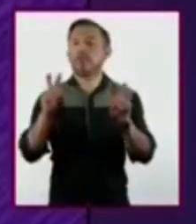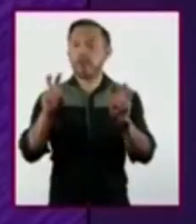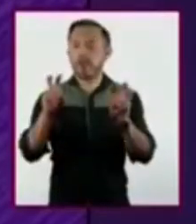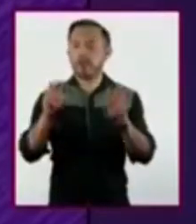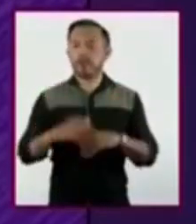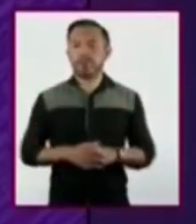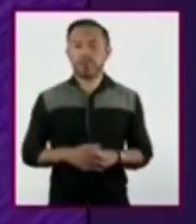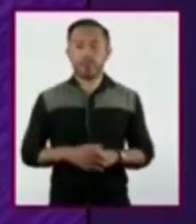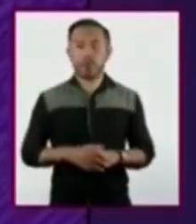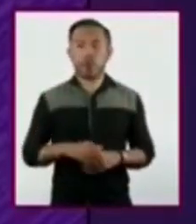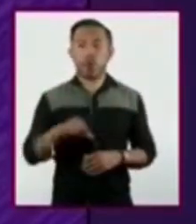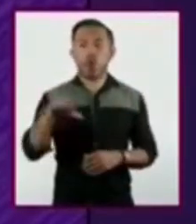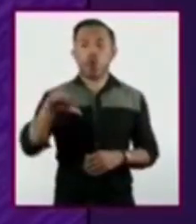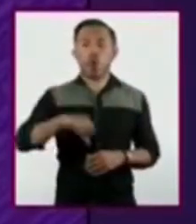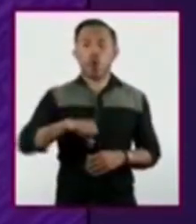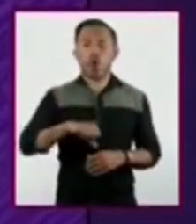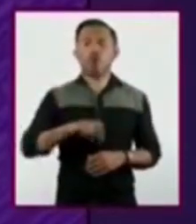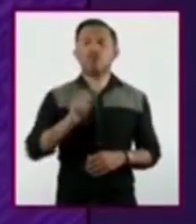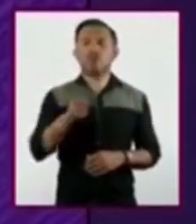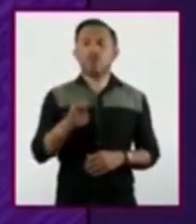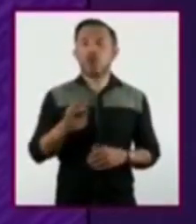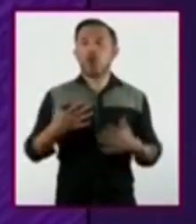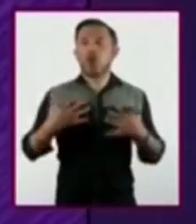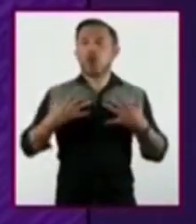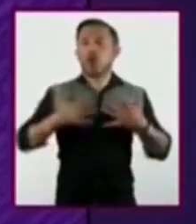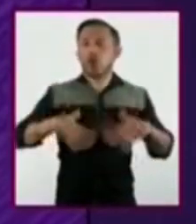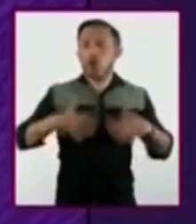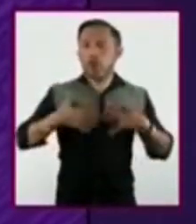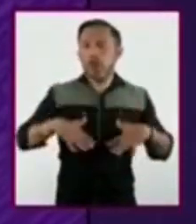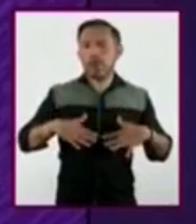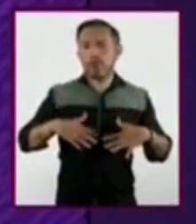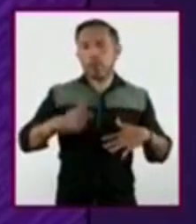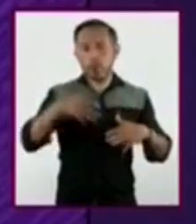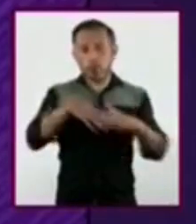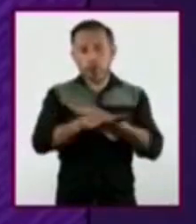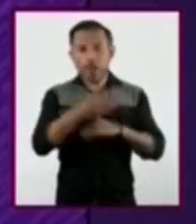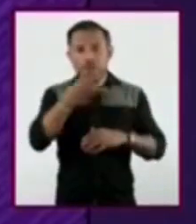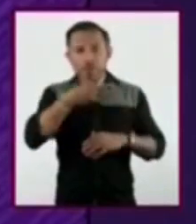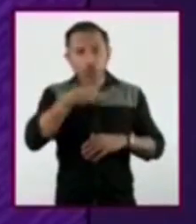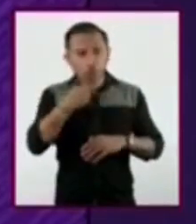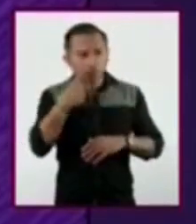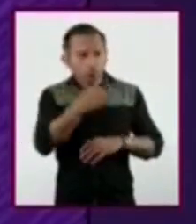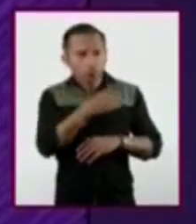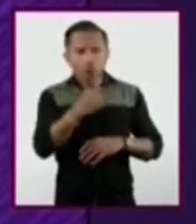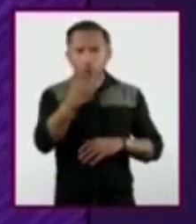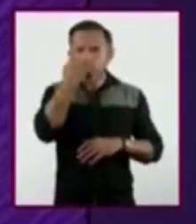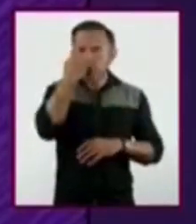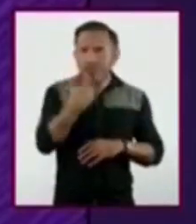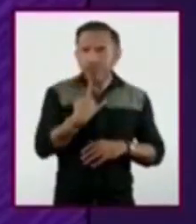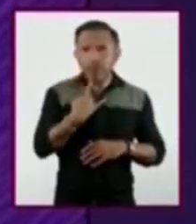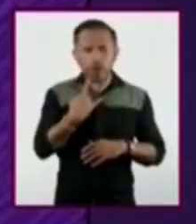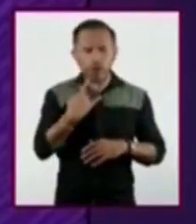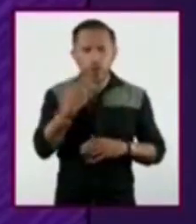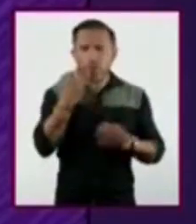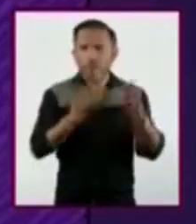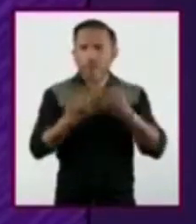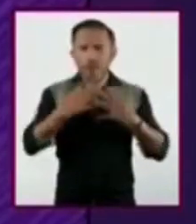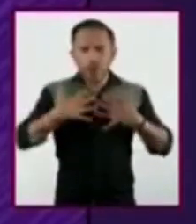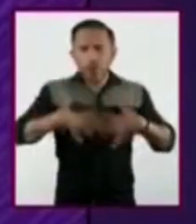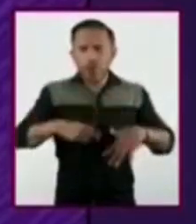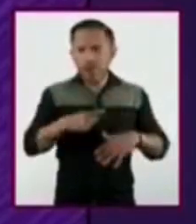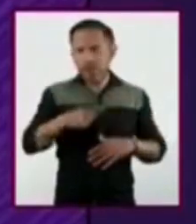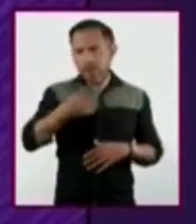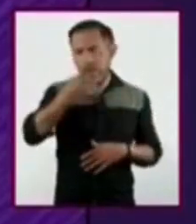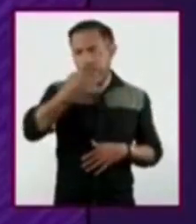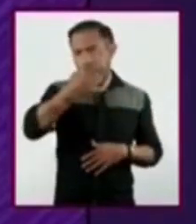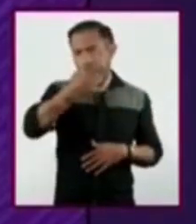vamos a describir la ropa y disfraces que uno puede ver en una fiesta, a Halloween party. Primero la pregunta,